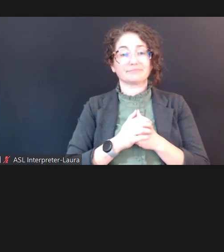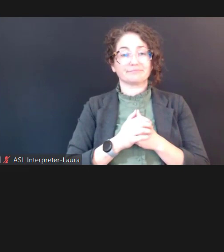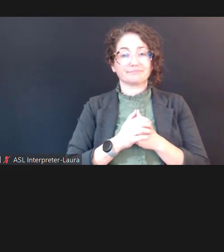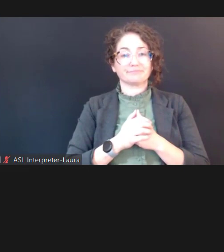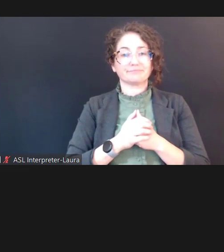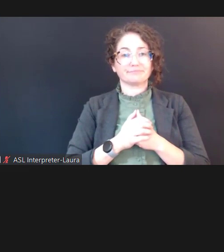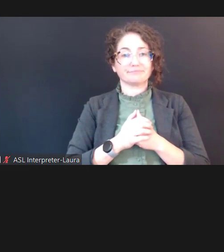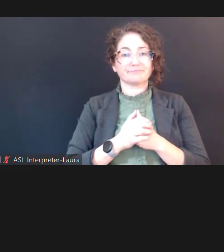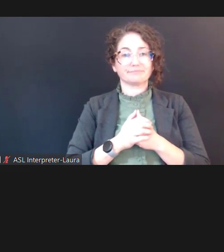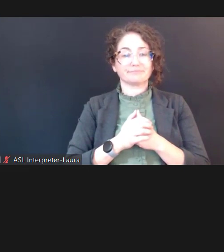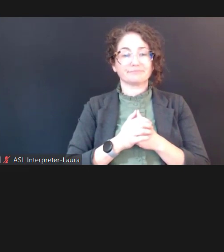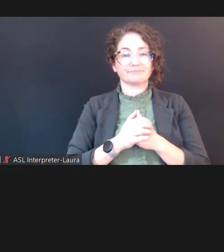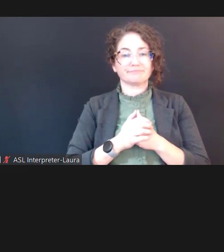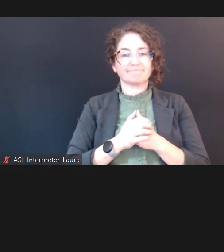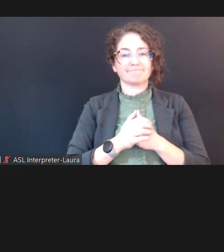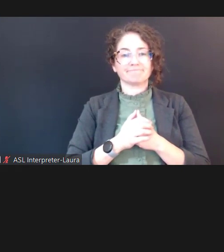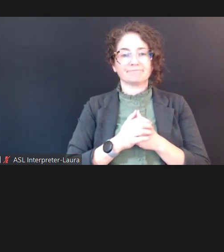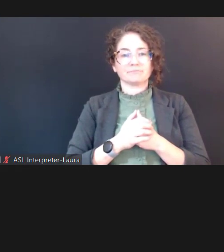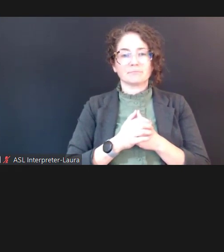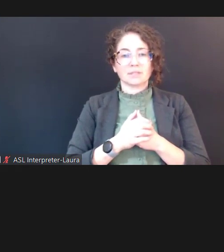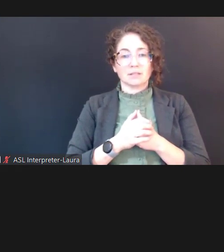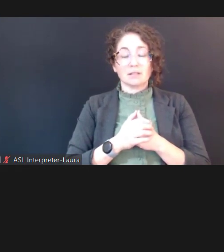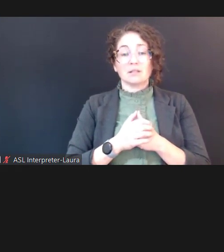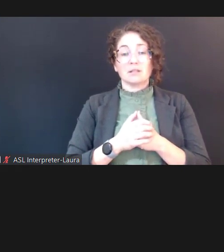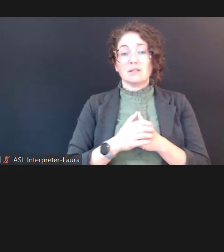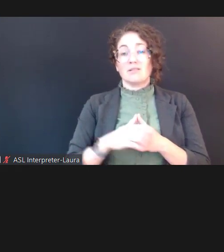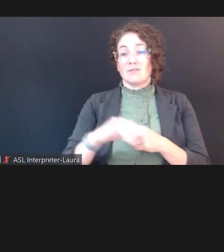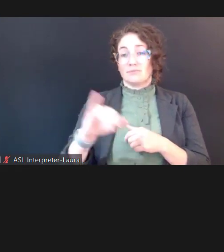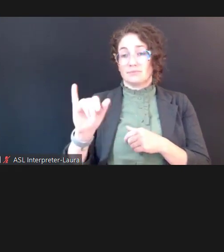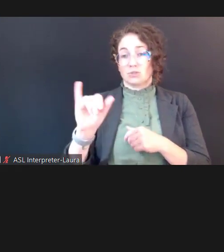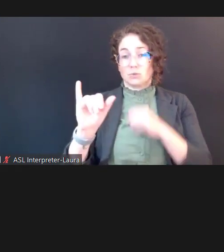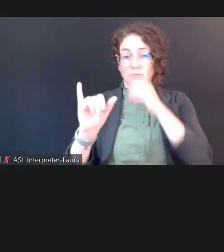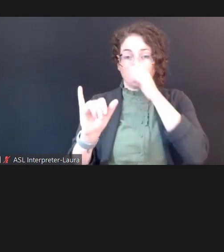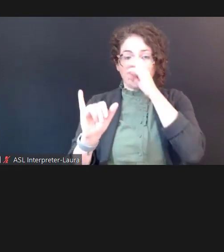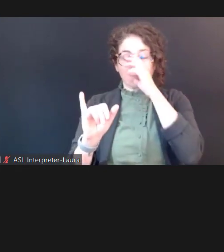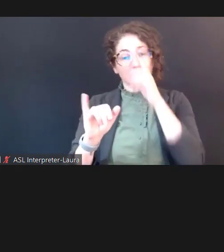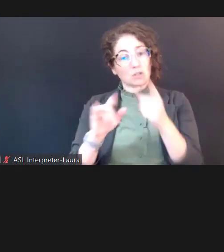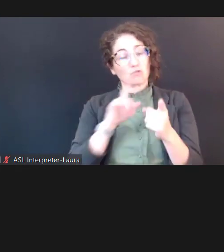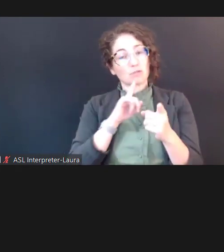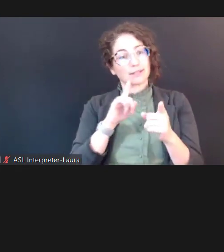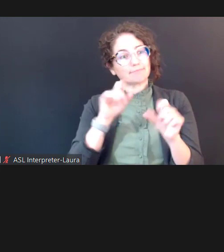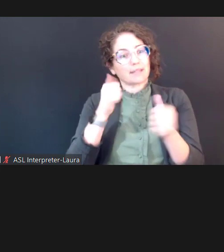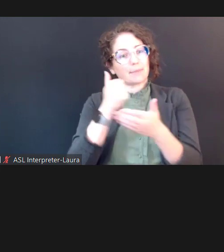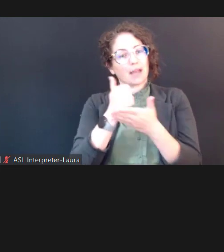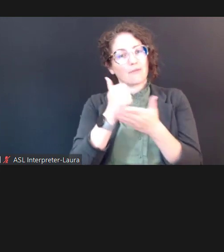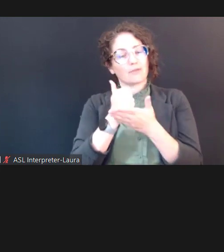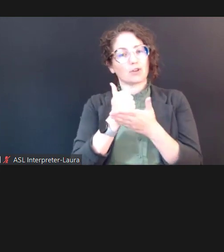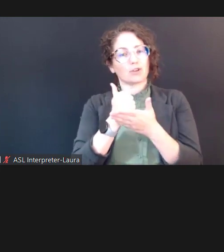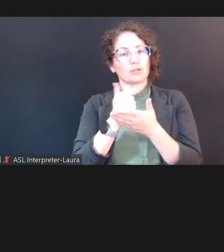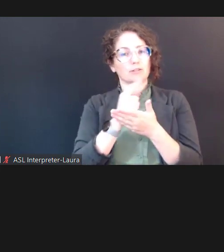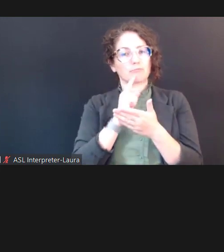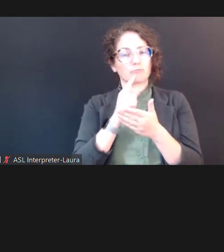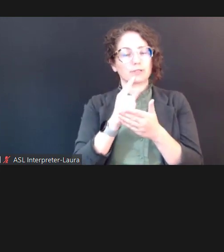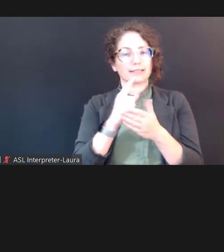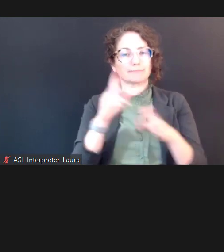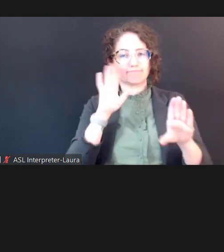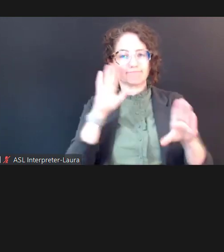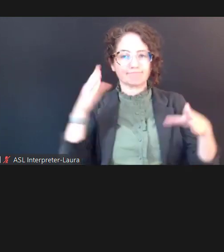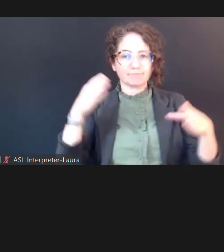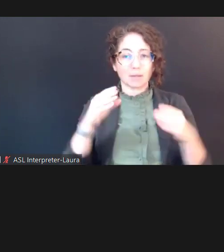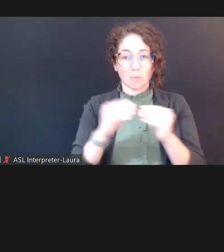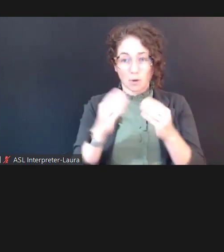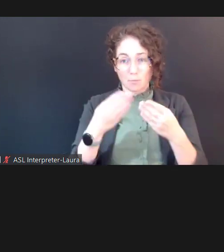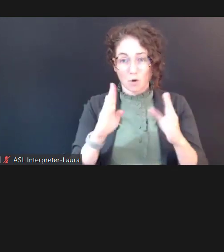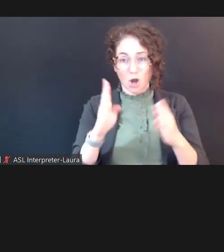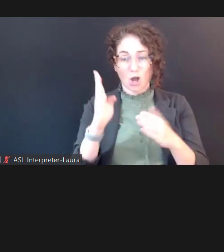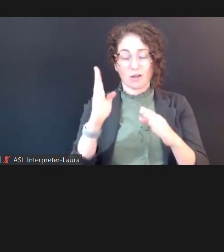ears. And in addition, it really can be helpful in drawing attention to a broader range of hearing